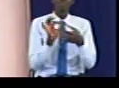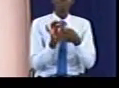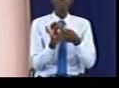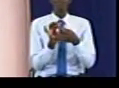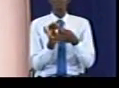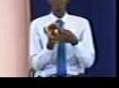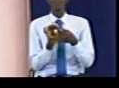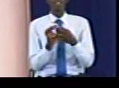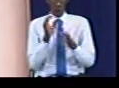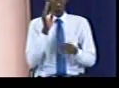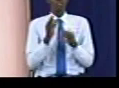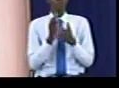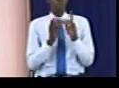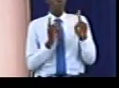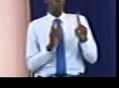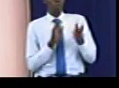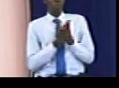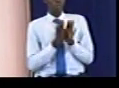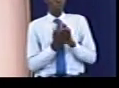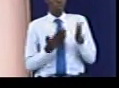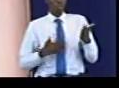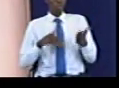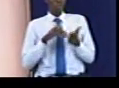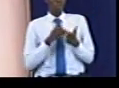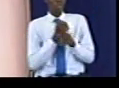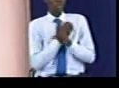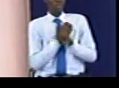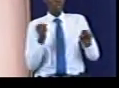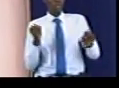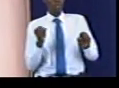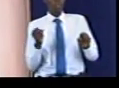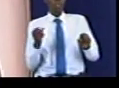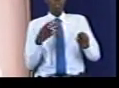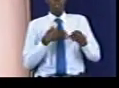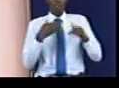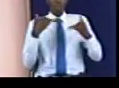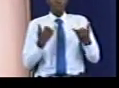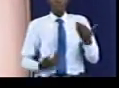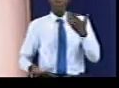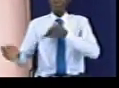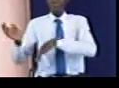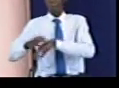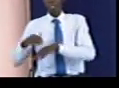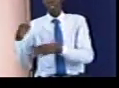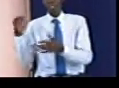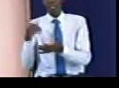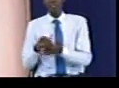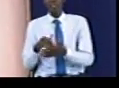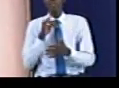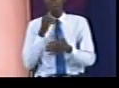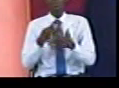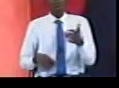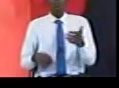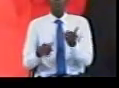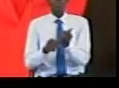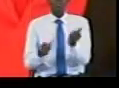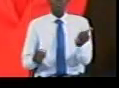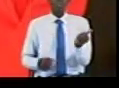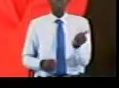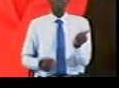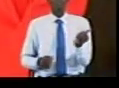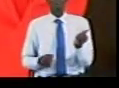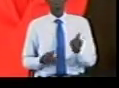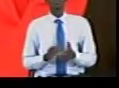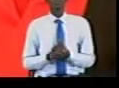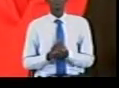somebody became born again, escaped, and is born again, and now is back again entangled, what's the word for that?